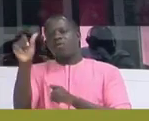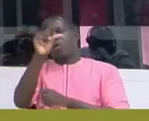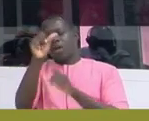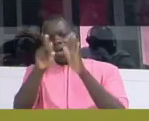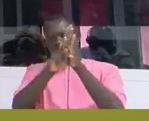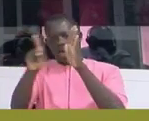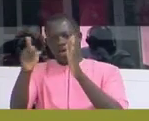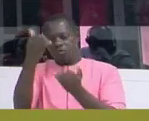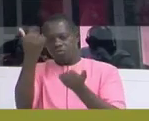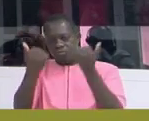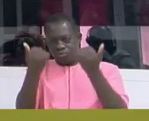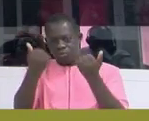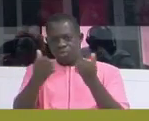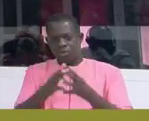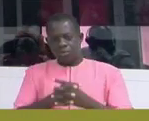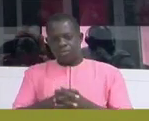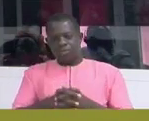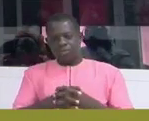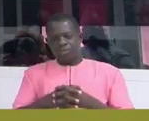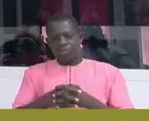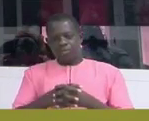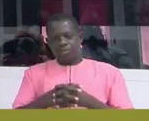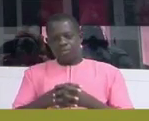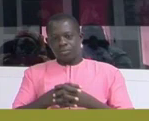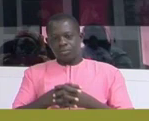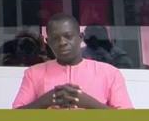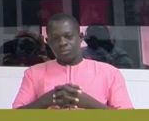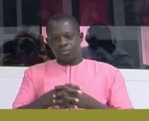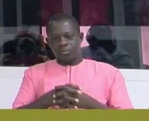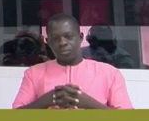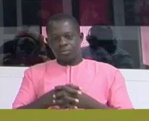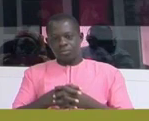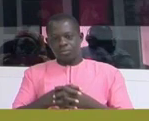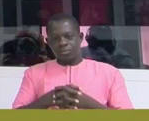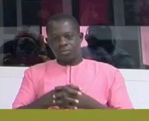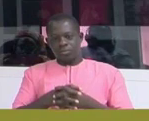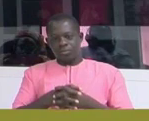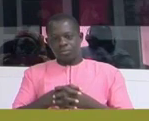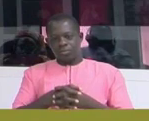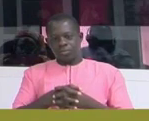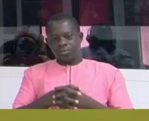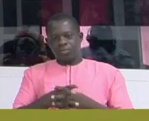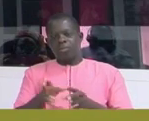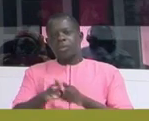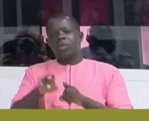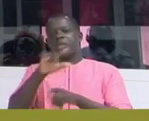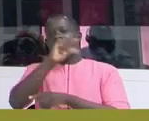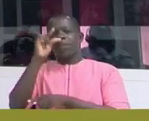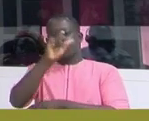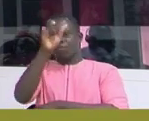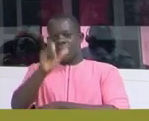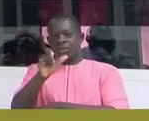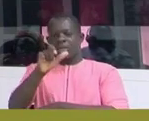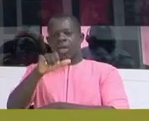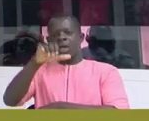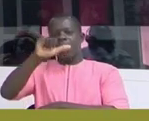He was also having the uh the driver. The shovel driver.